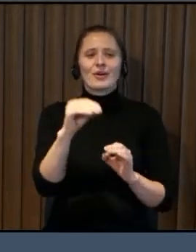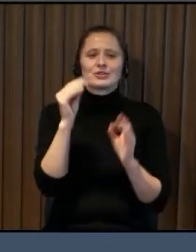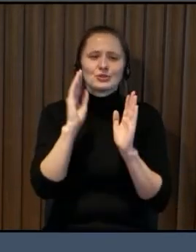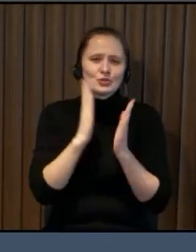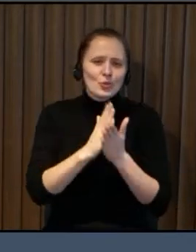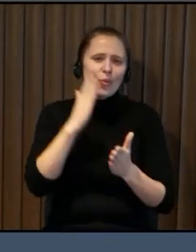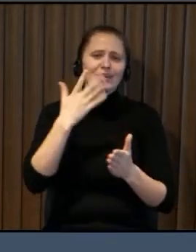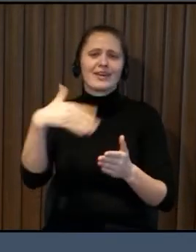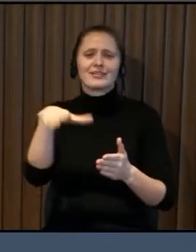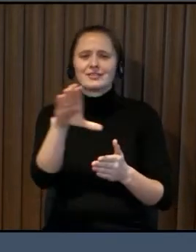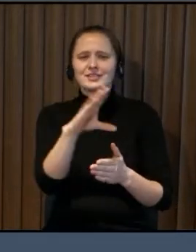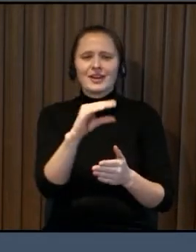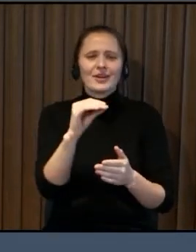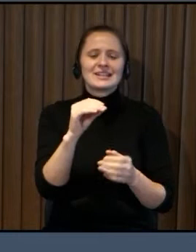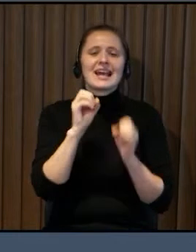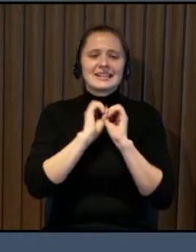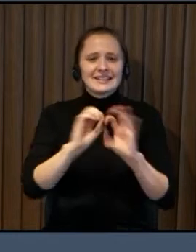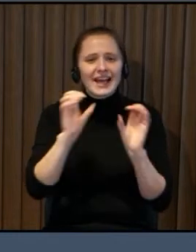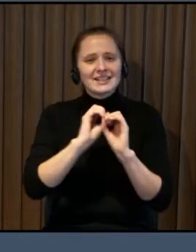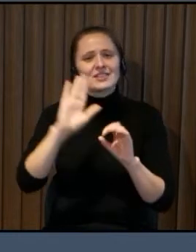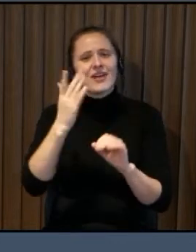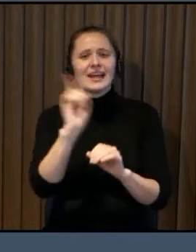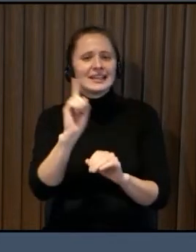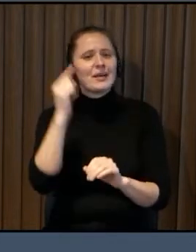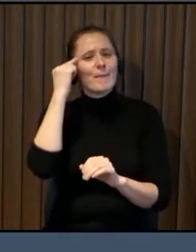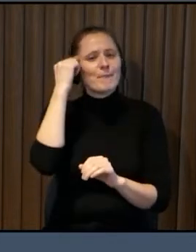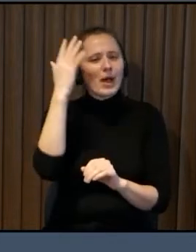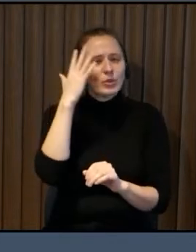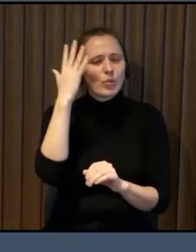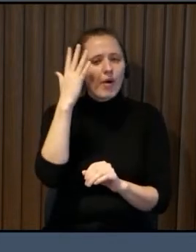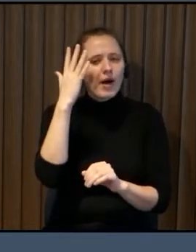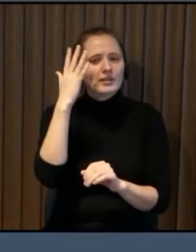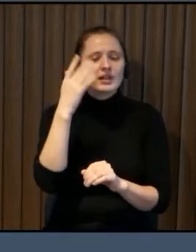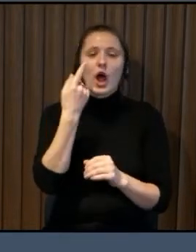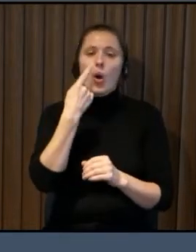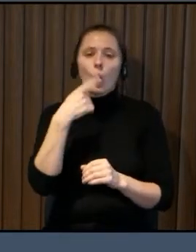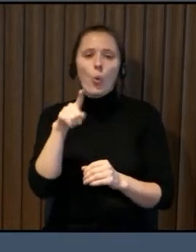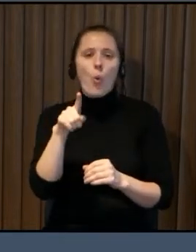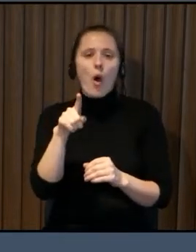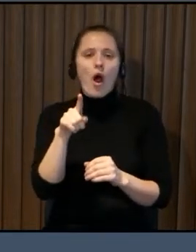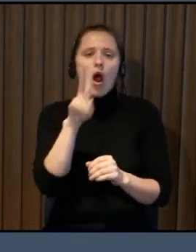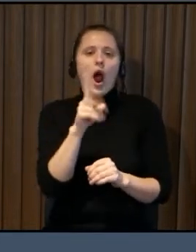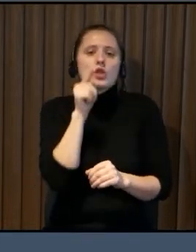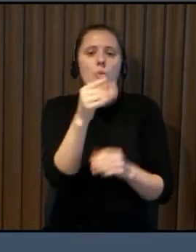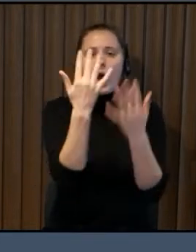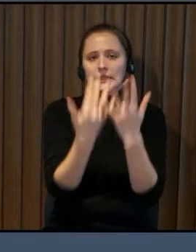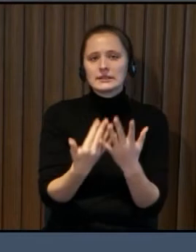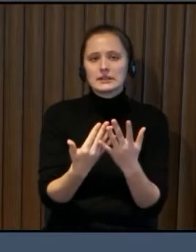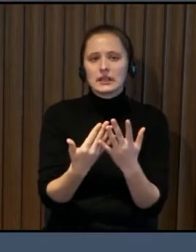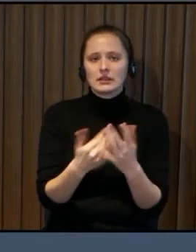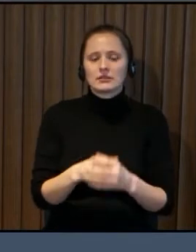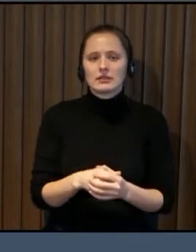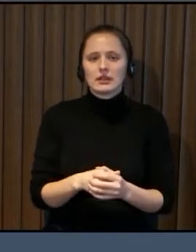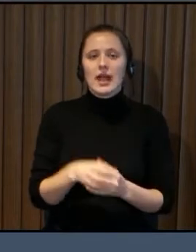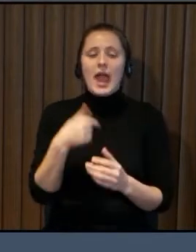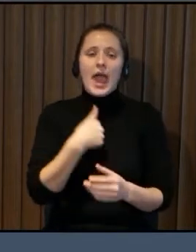Everything can happen on web pages and sites, and the story is, have you thought about what to do with